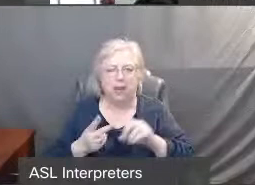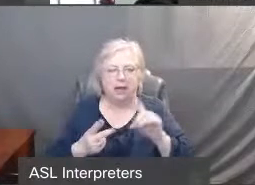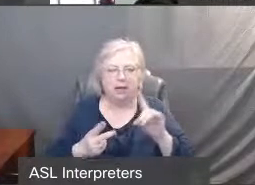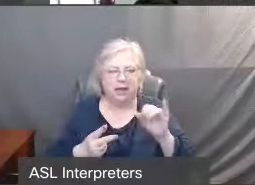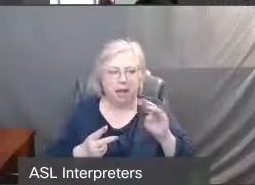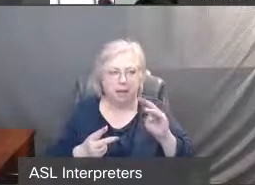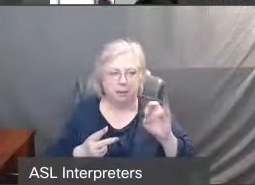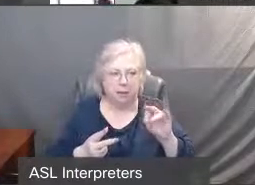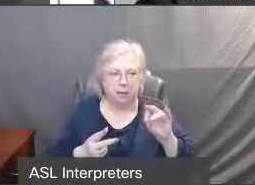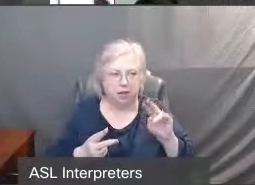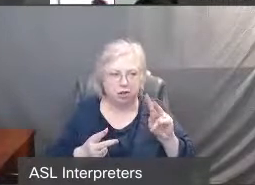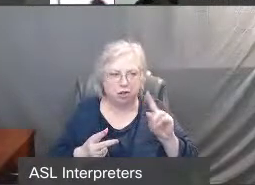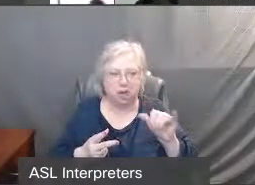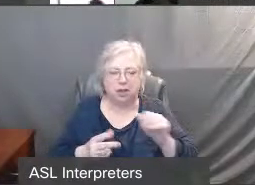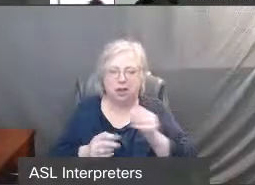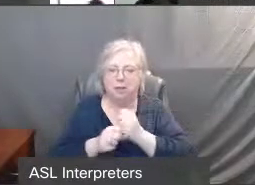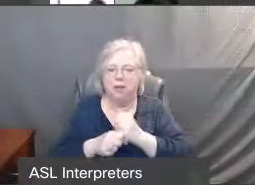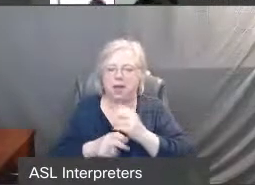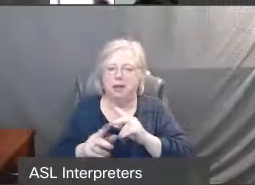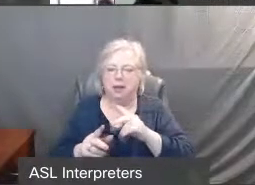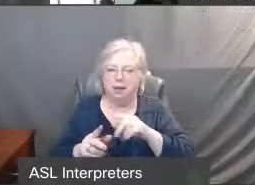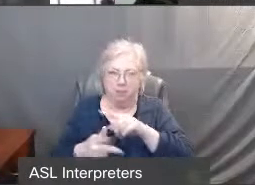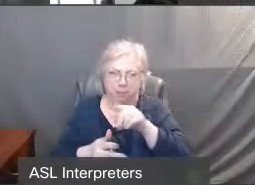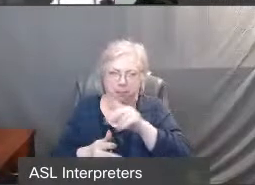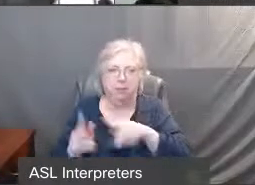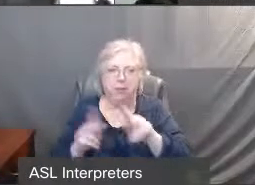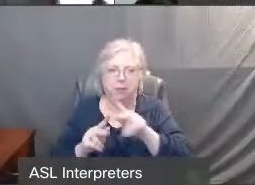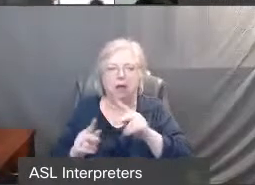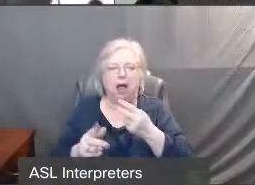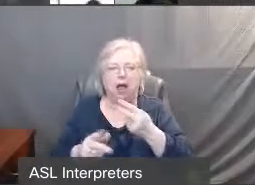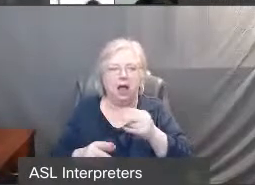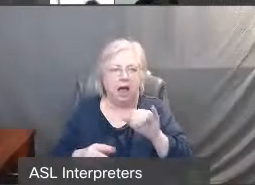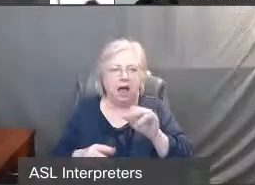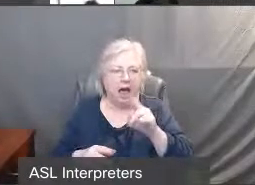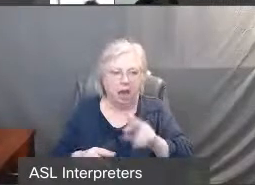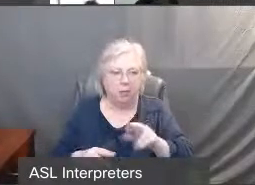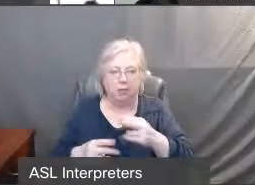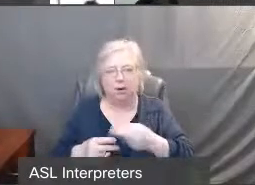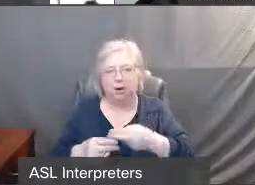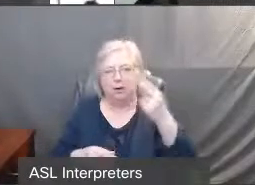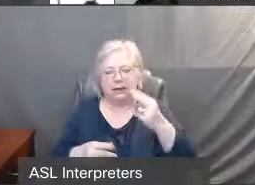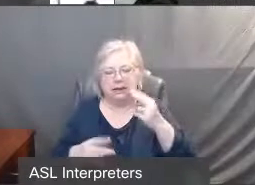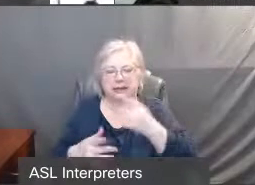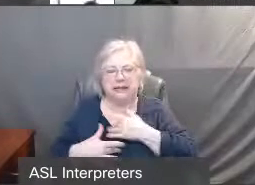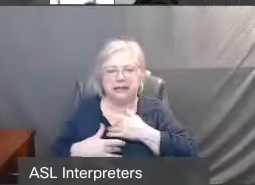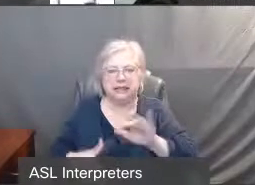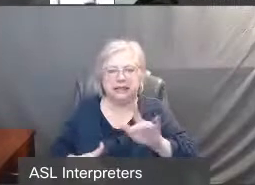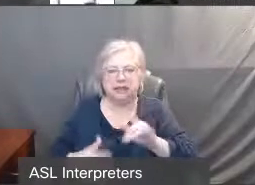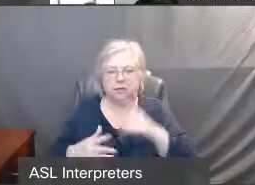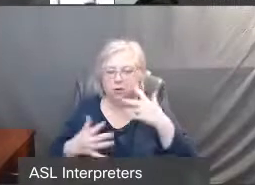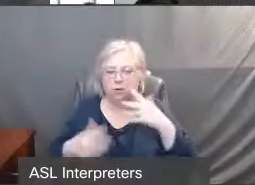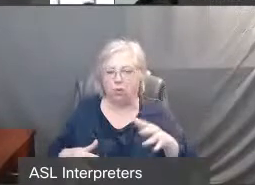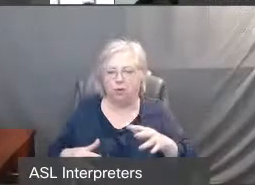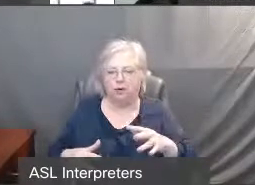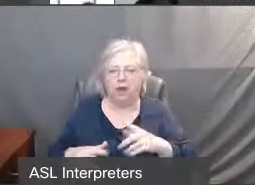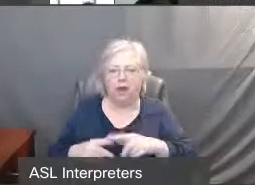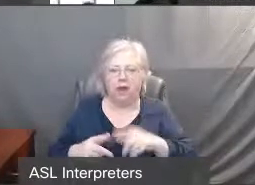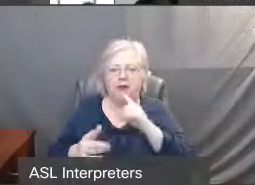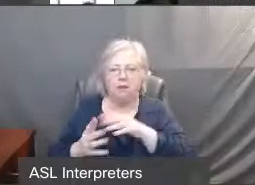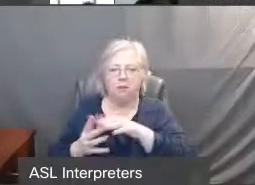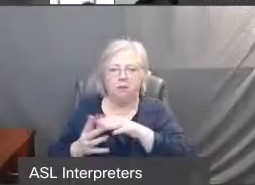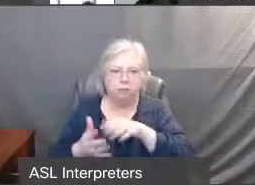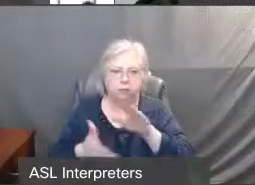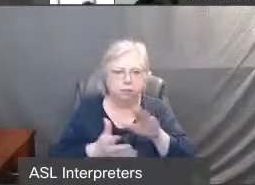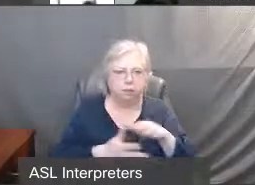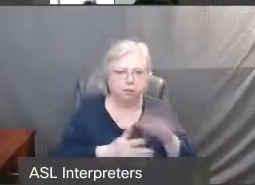them hypersensitive to unexpected noise. A large number of dogs barking throughout the day will change and negatively